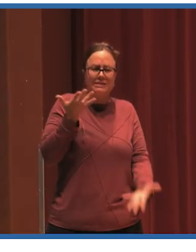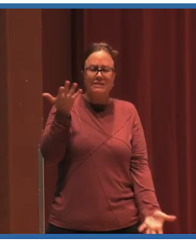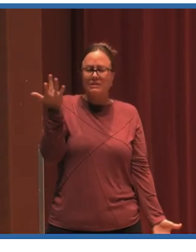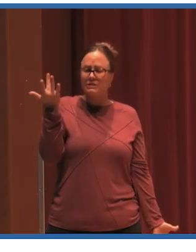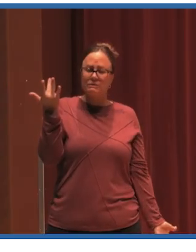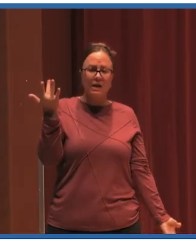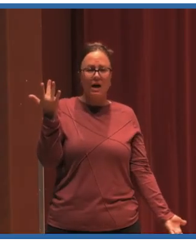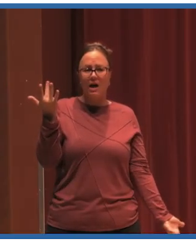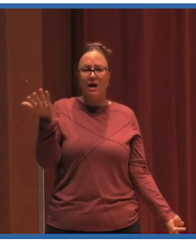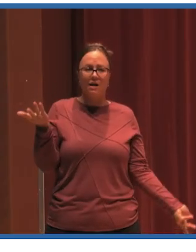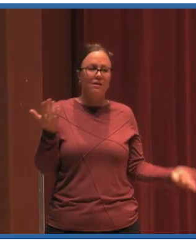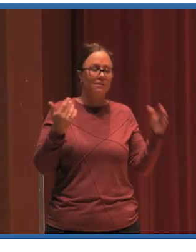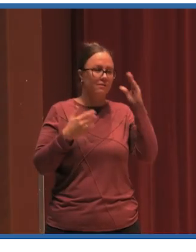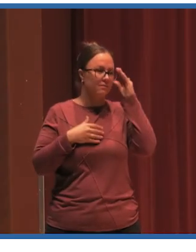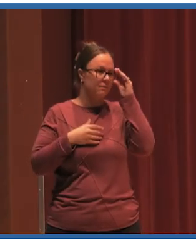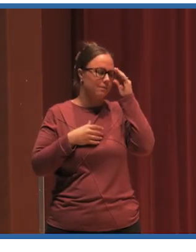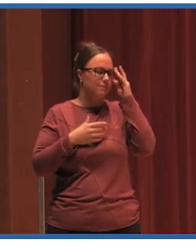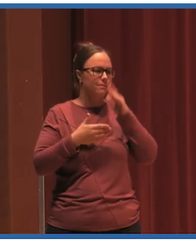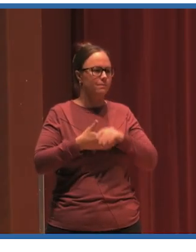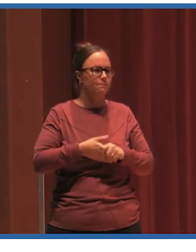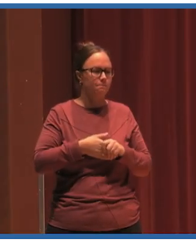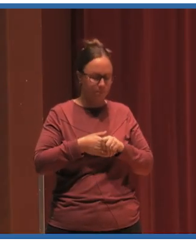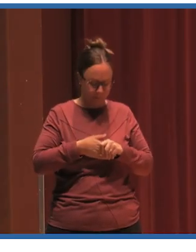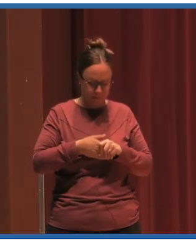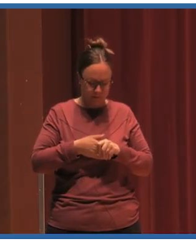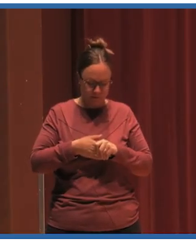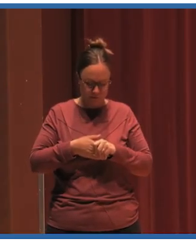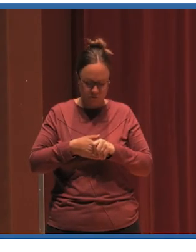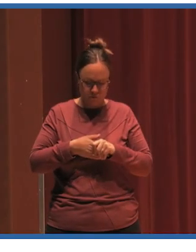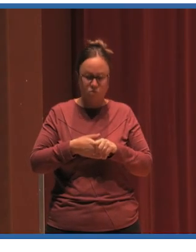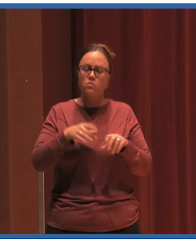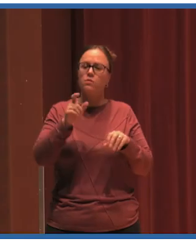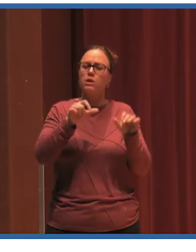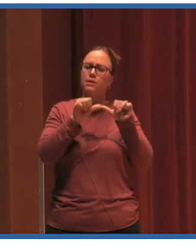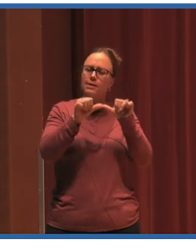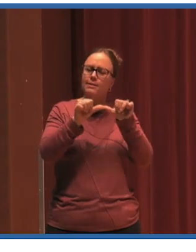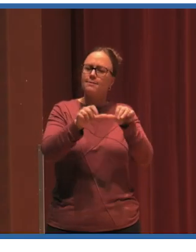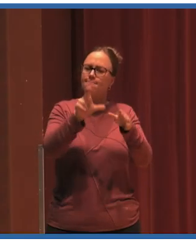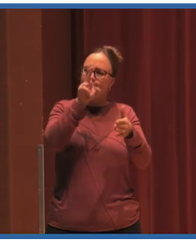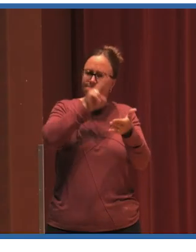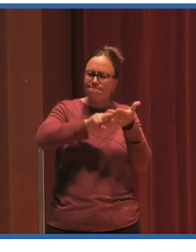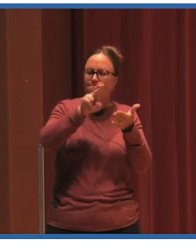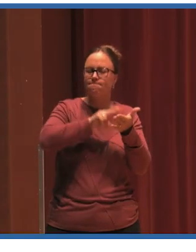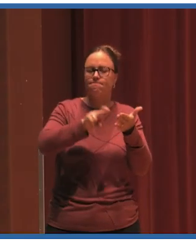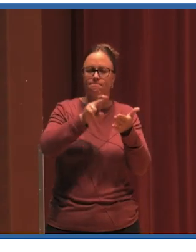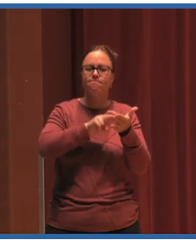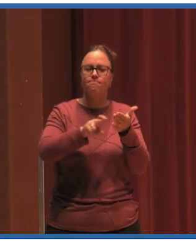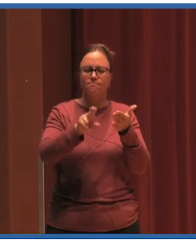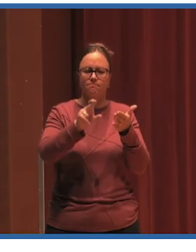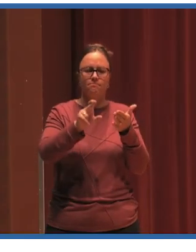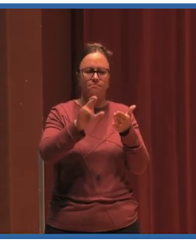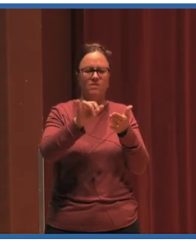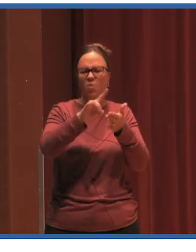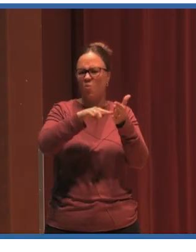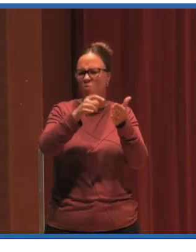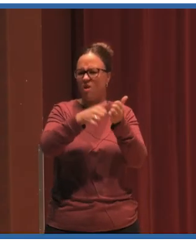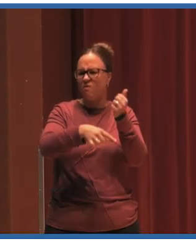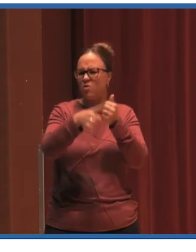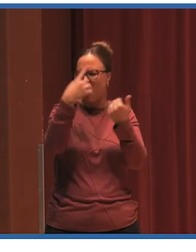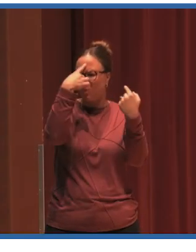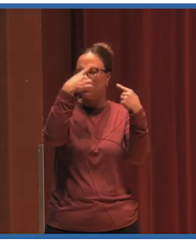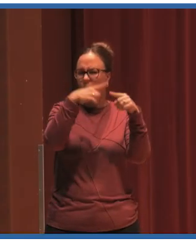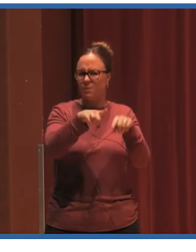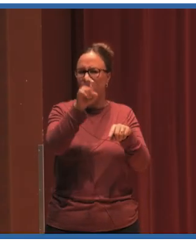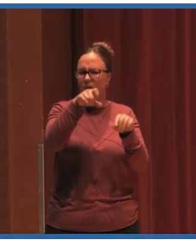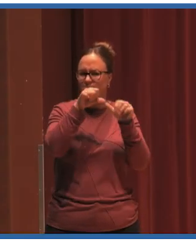up? I would say we need to continue to do the research, and that's what everyone is saying. There